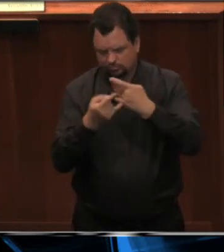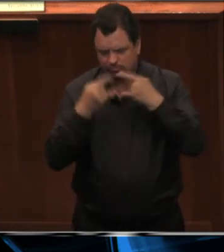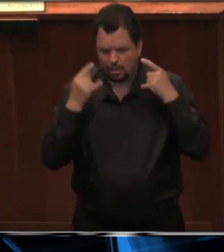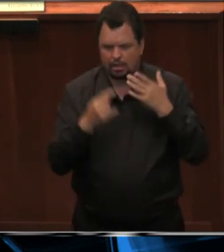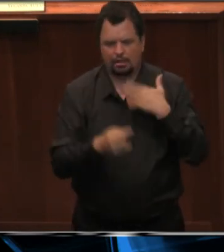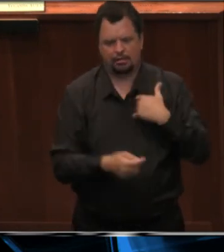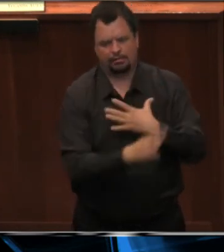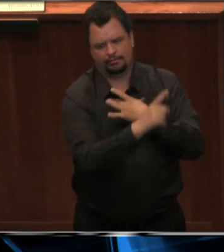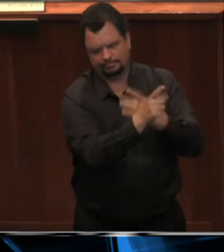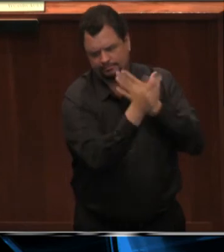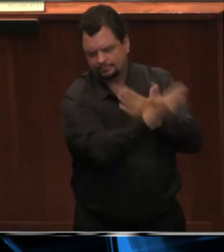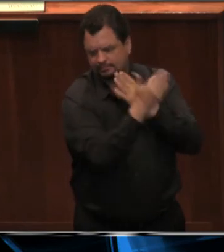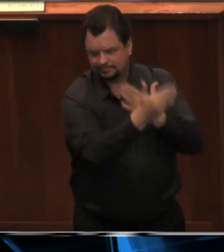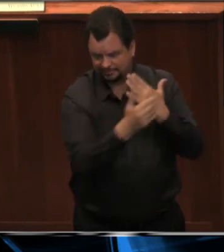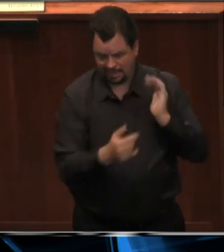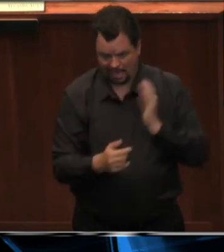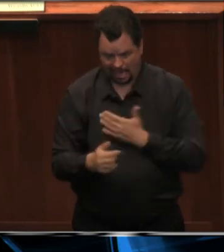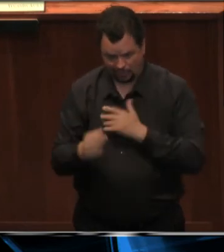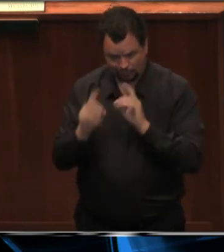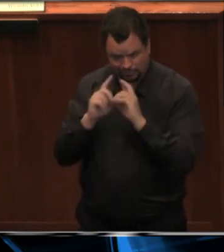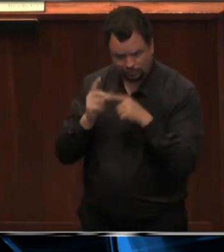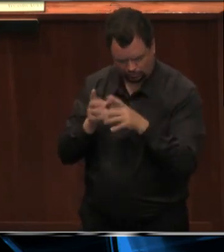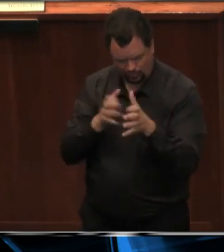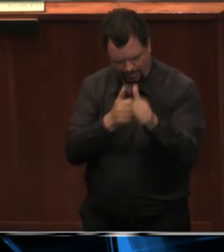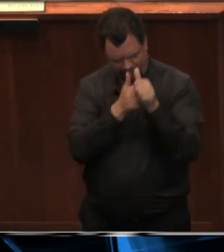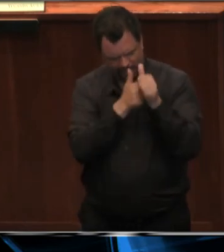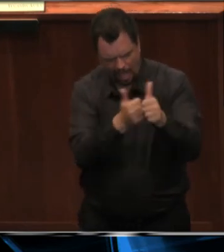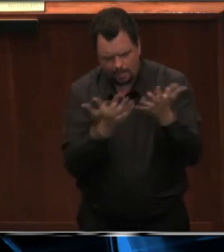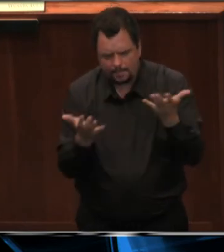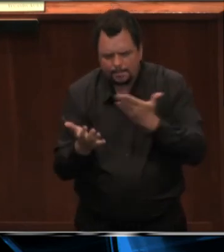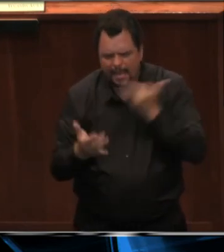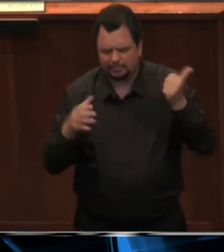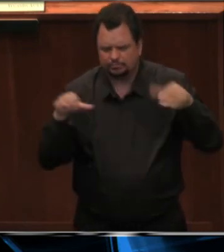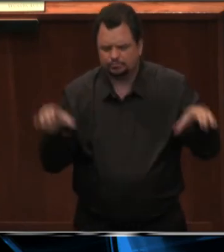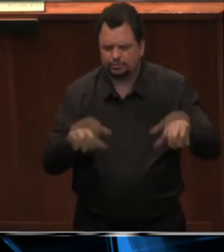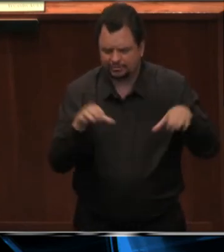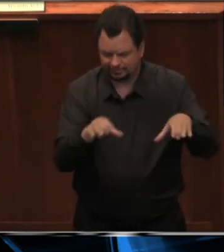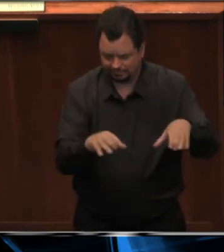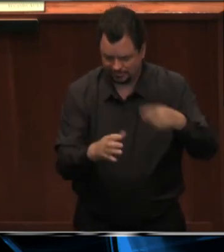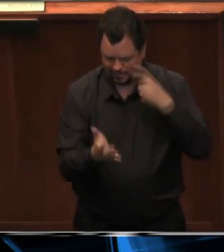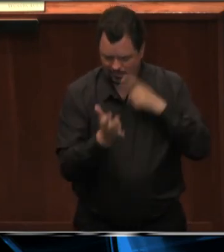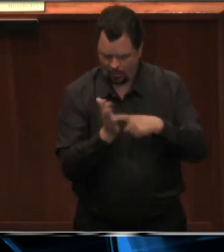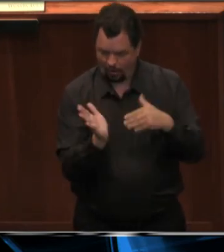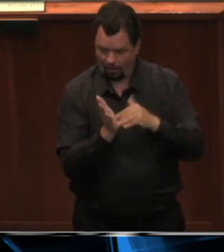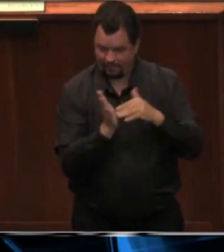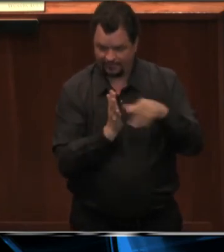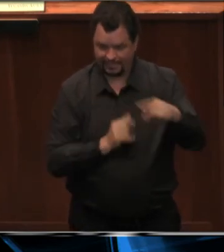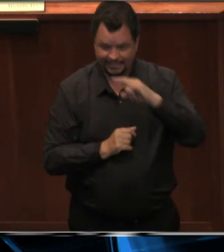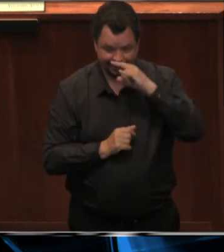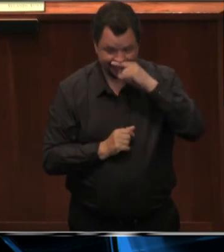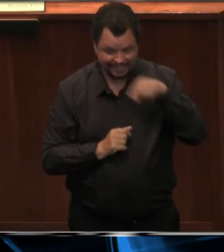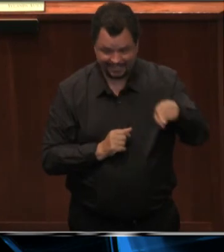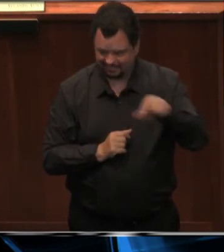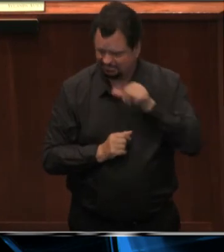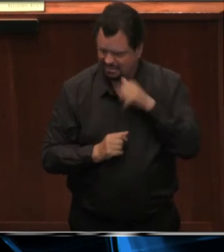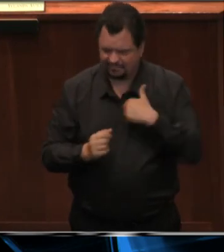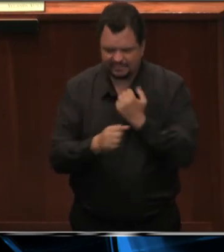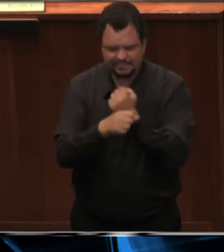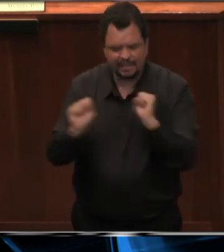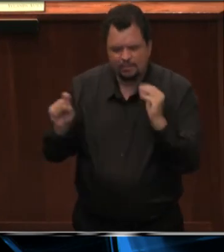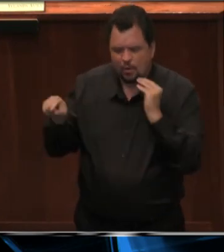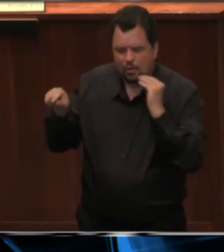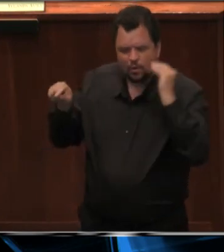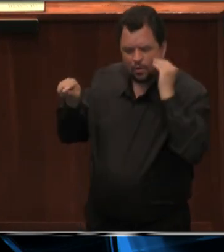know that they have oftentimes unsafe home lives, and we need to get them back, but they also need to be safe when they come to